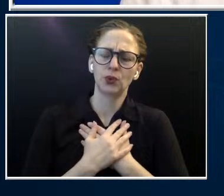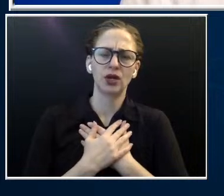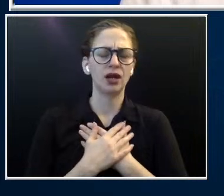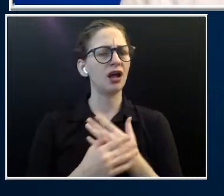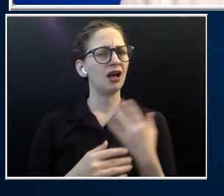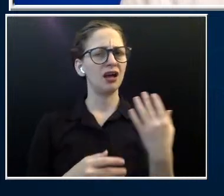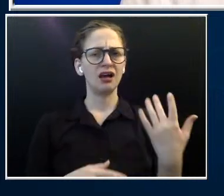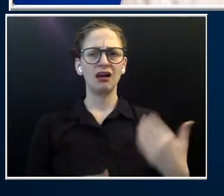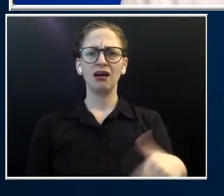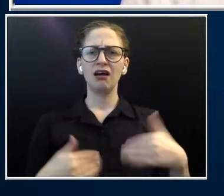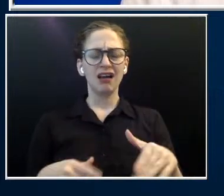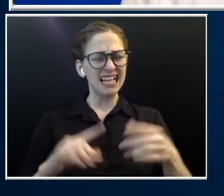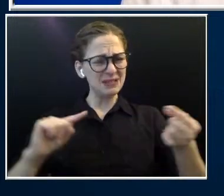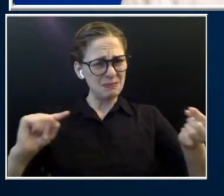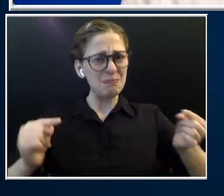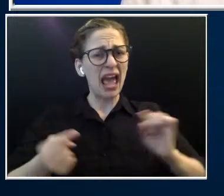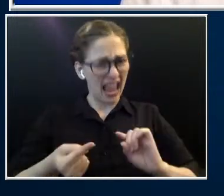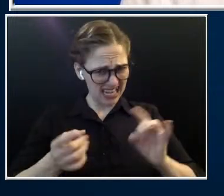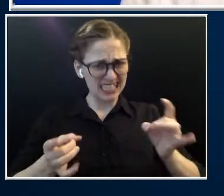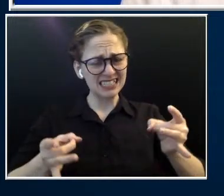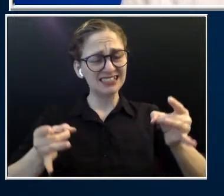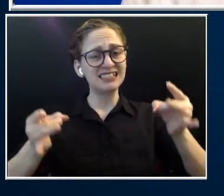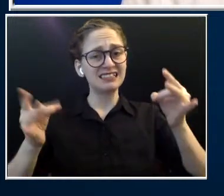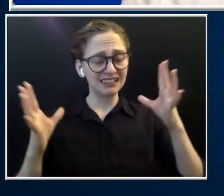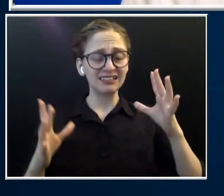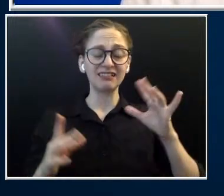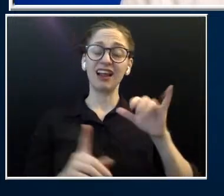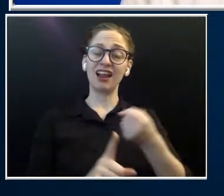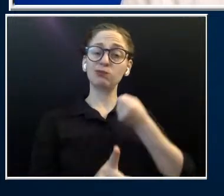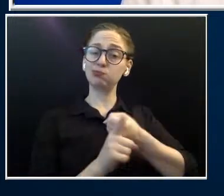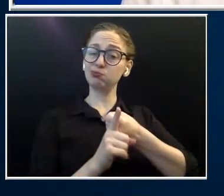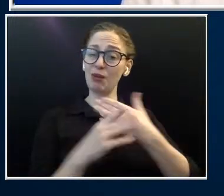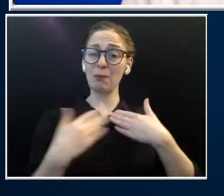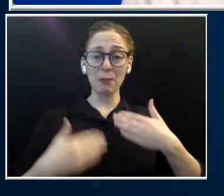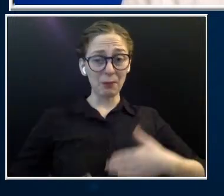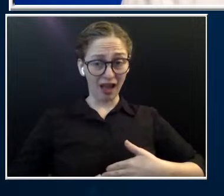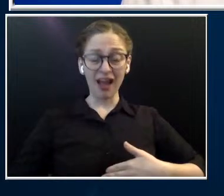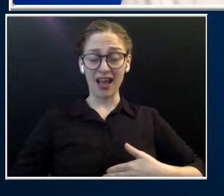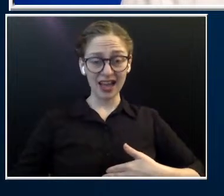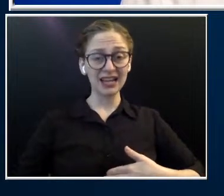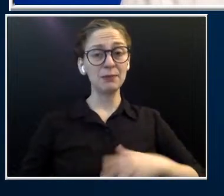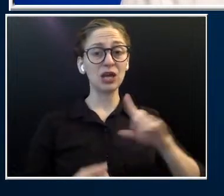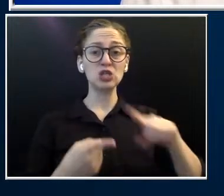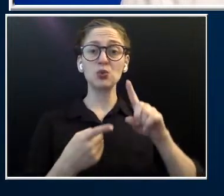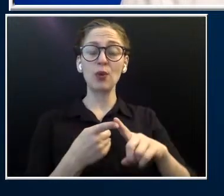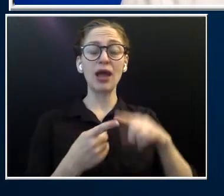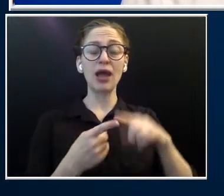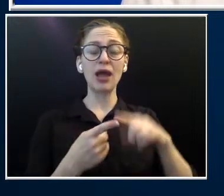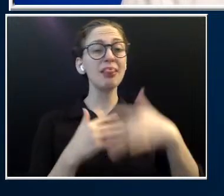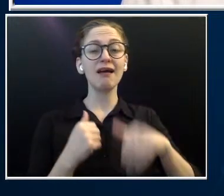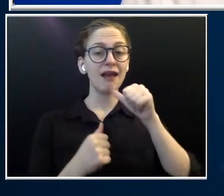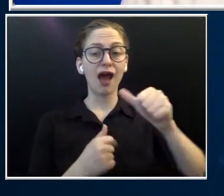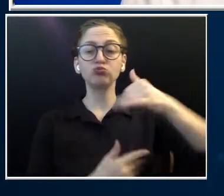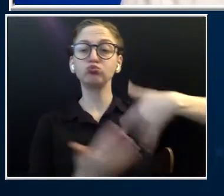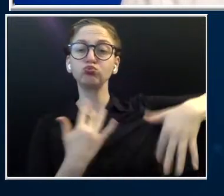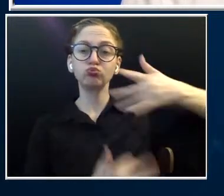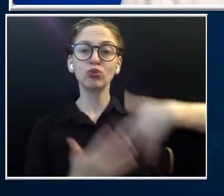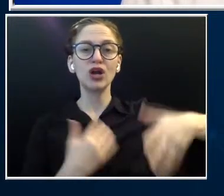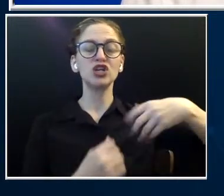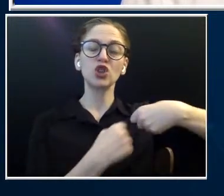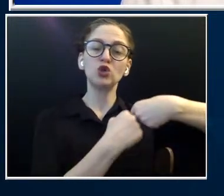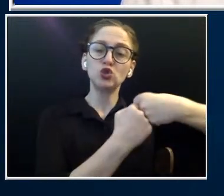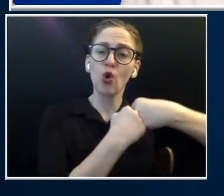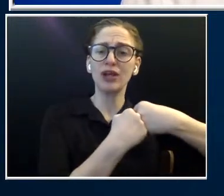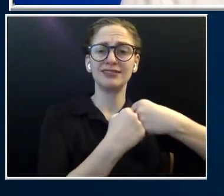body is real because when you don't get blood to the joints or to the heart or to the lung, you cause tissue damage and tissue death in those